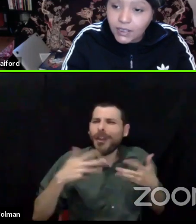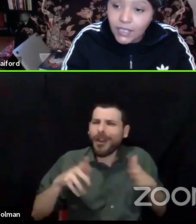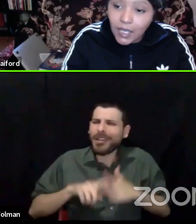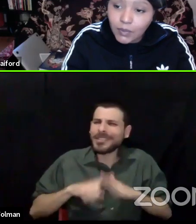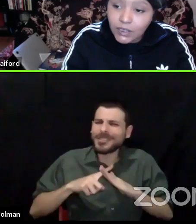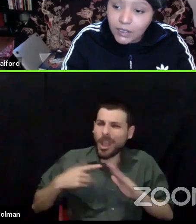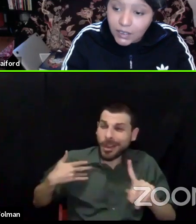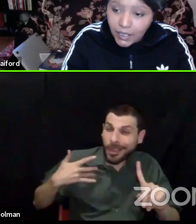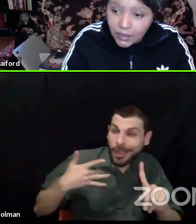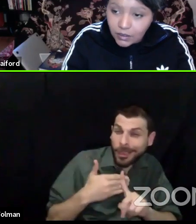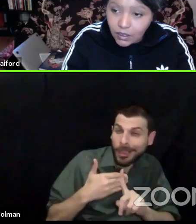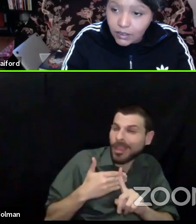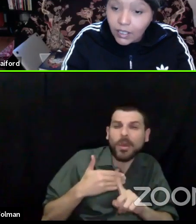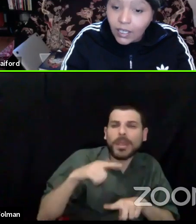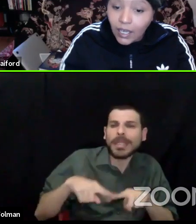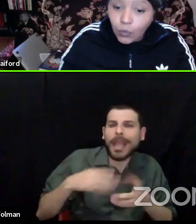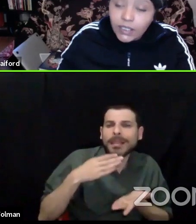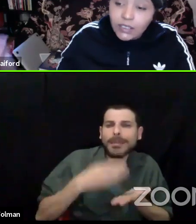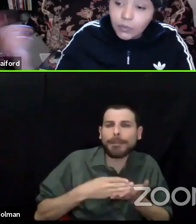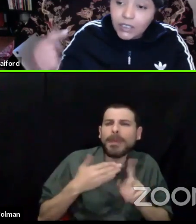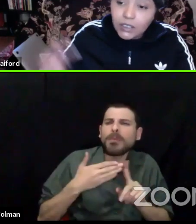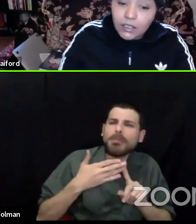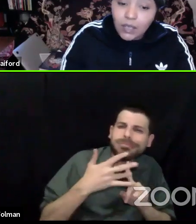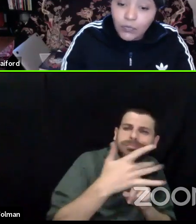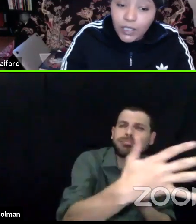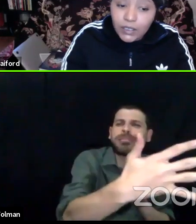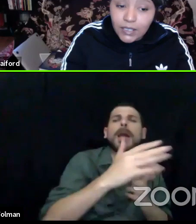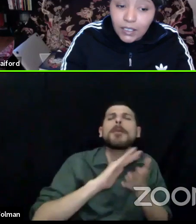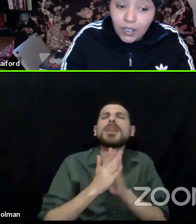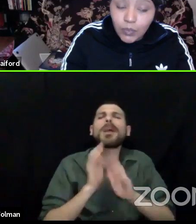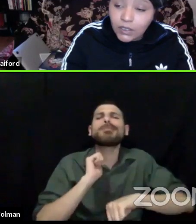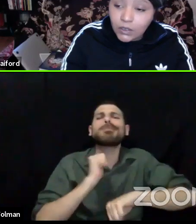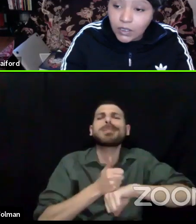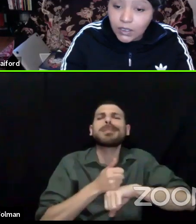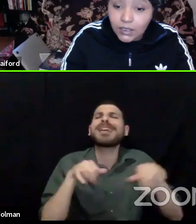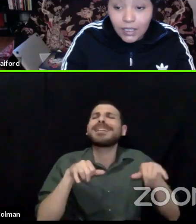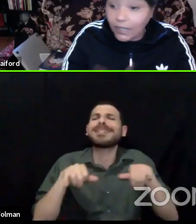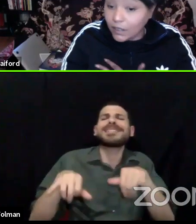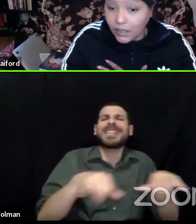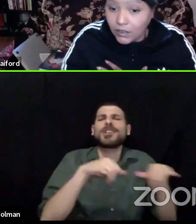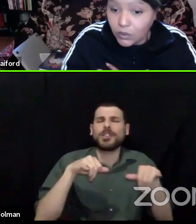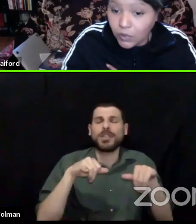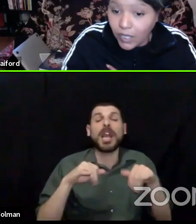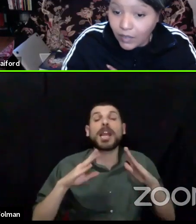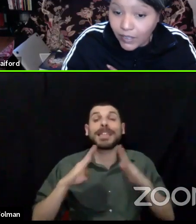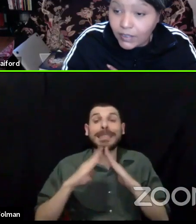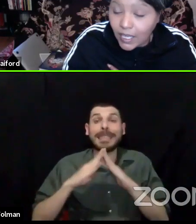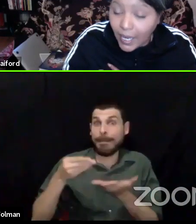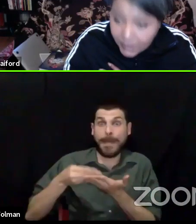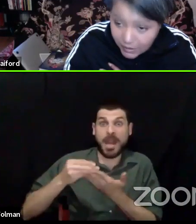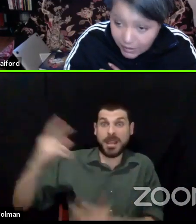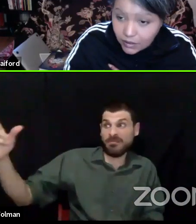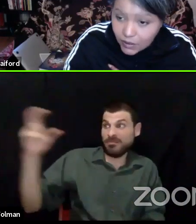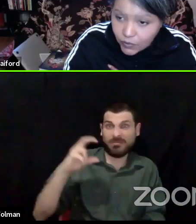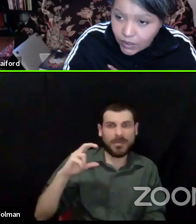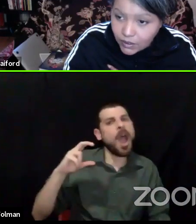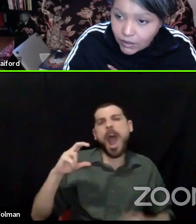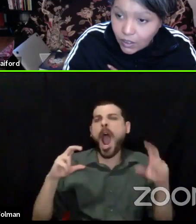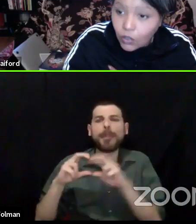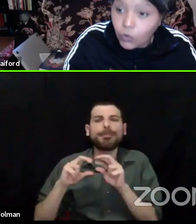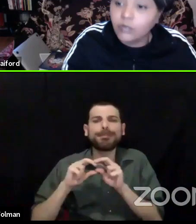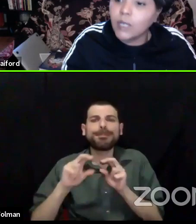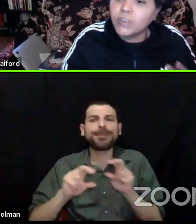to establish the standard on it. And we need to make sure that funds that come into our cities, and that the leaders who have access to those